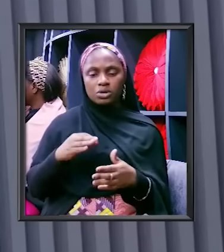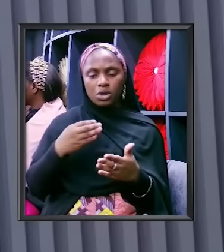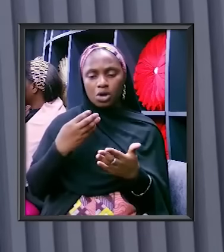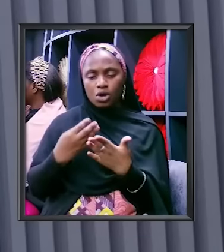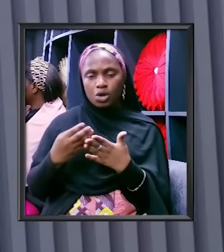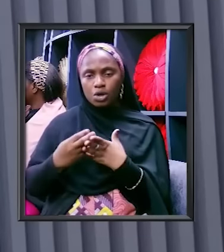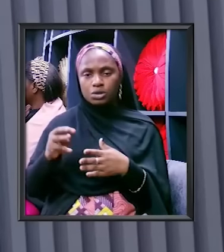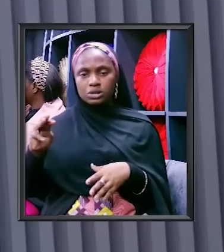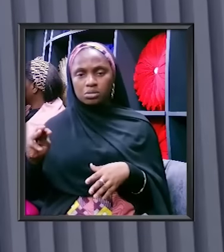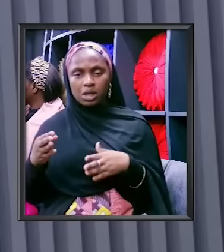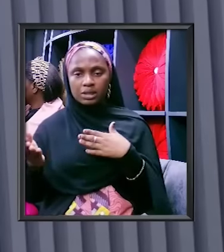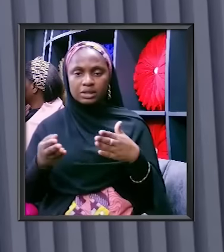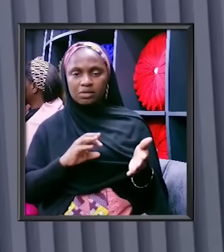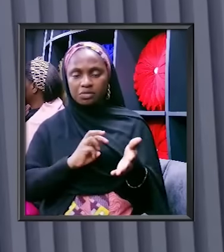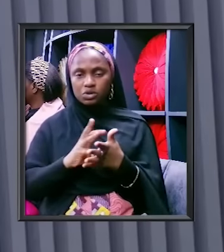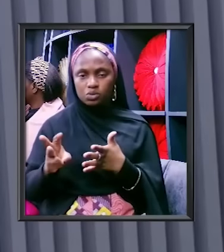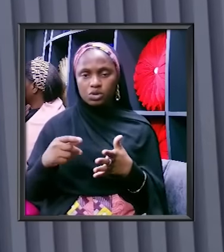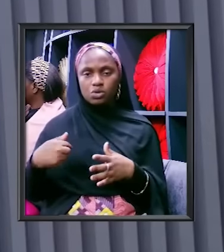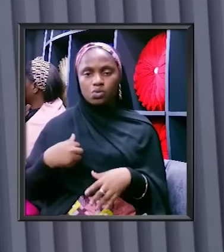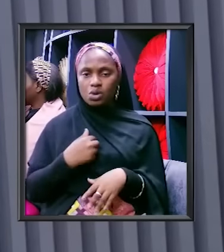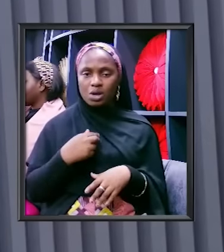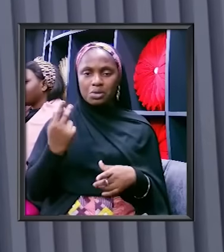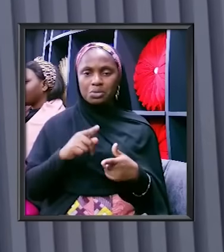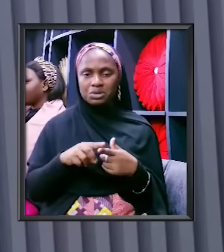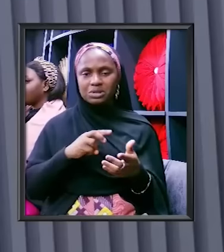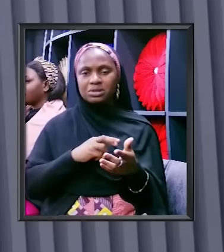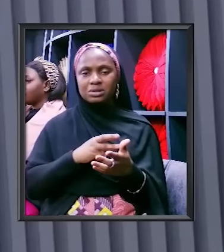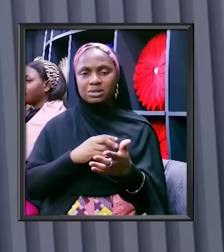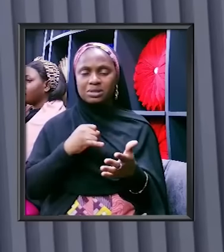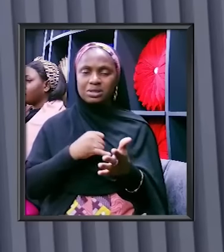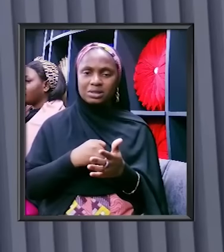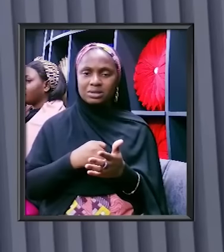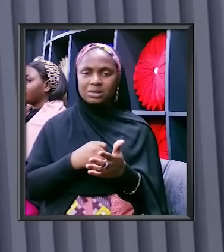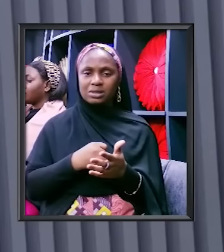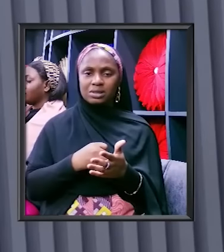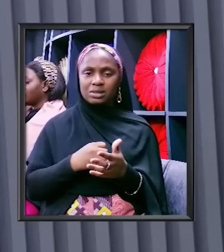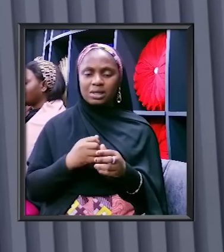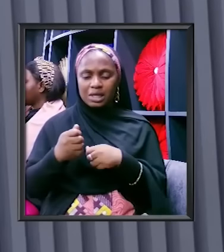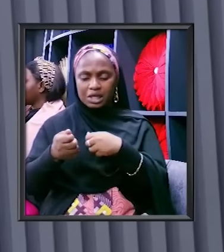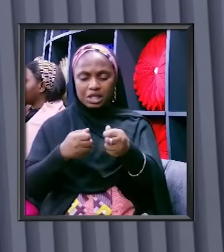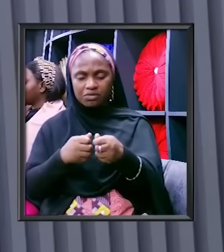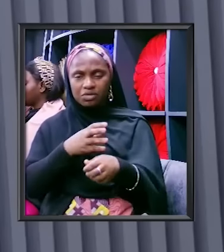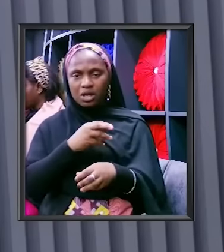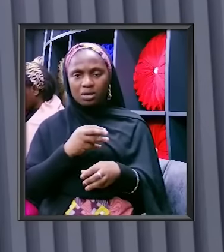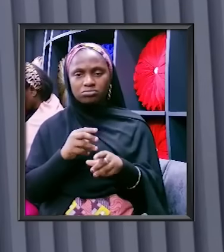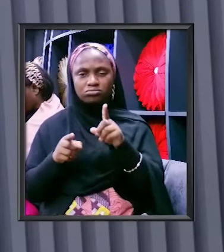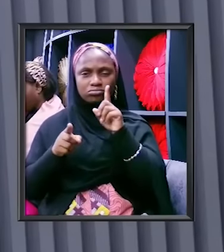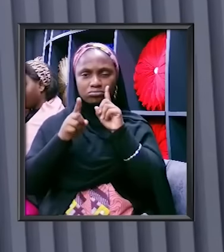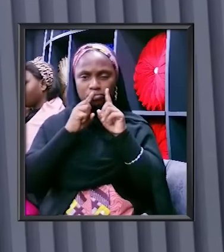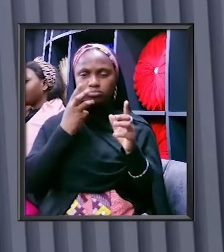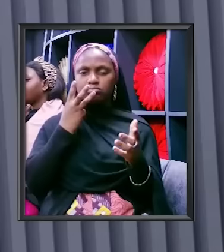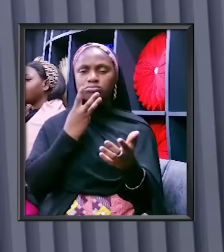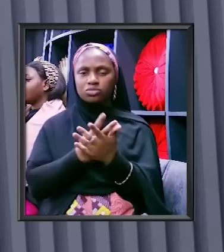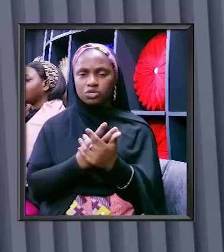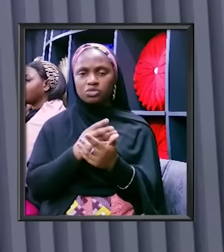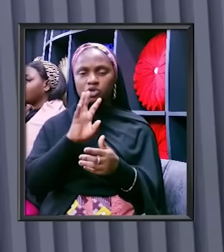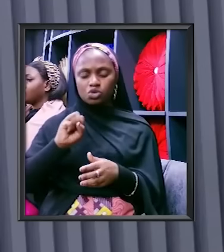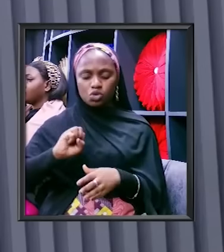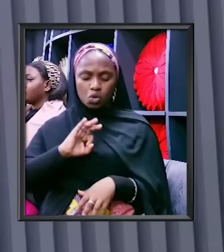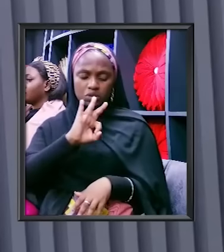It's still day on. Now we they use they say reward and motivate your staff. When you treat them well, when